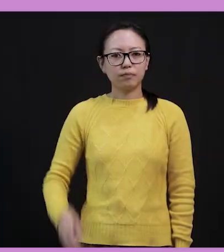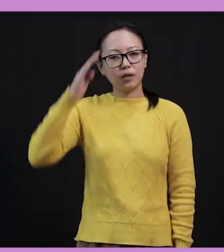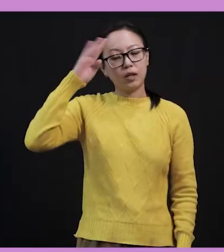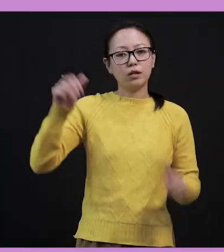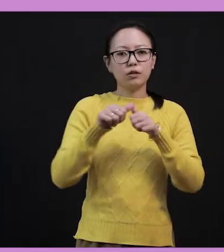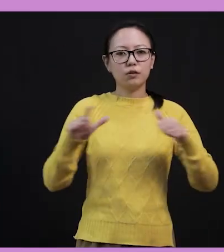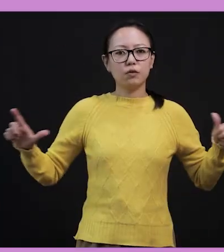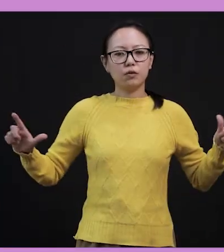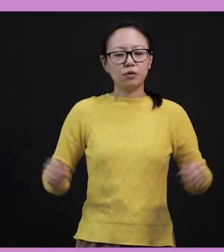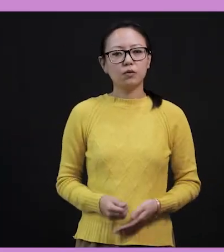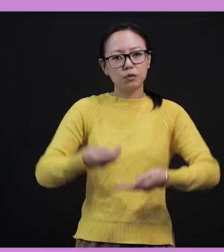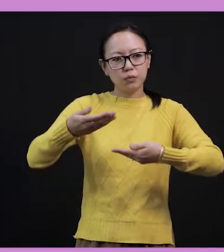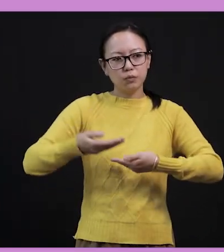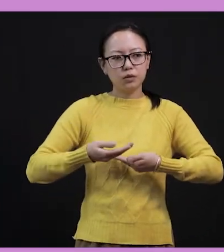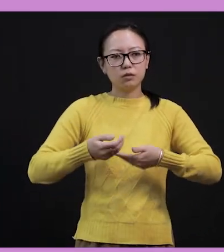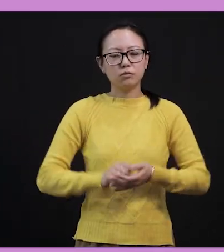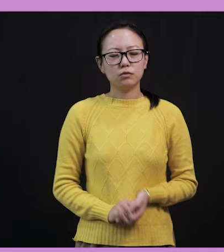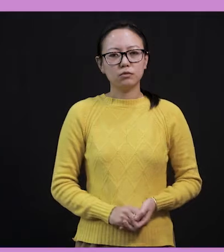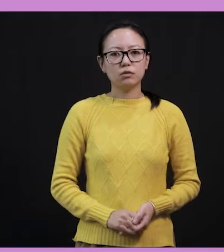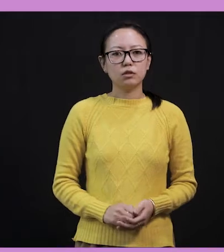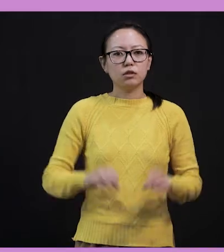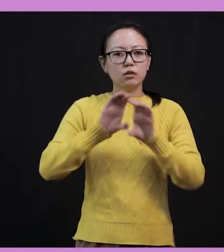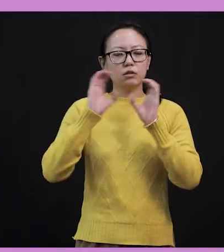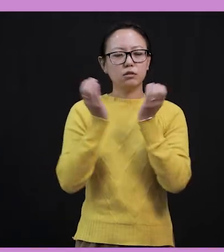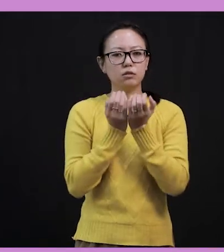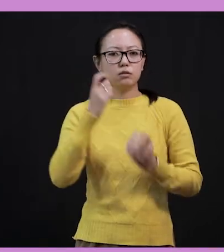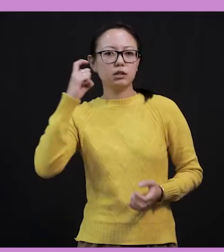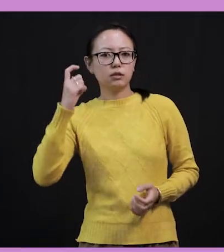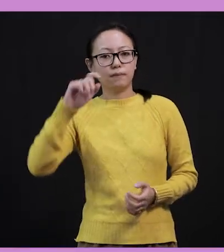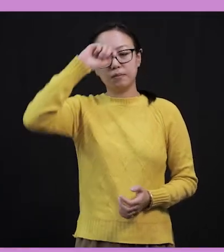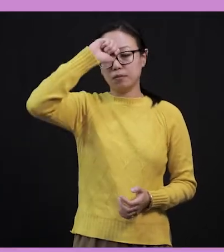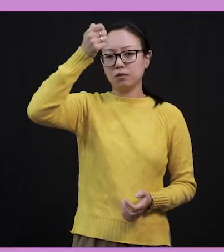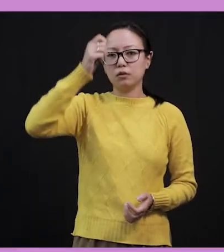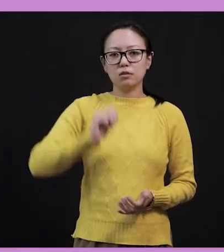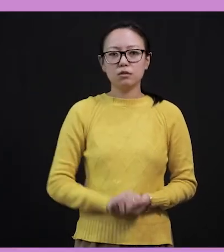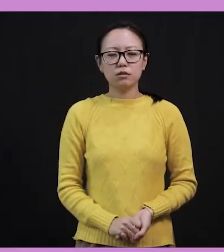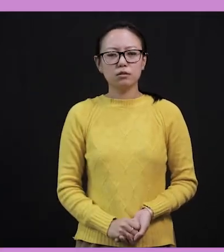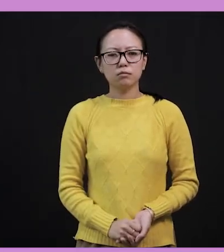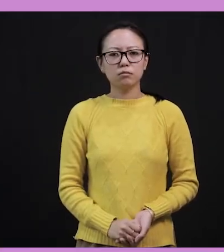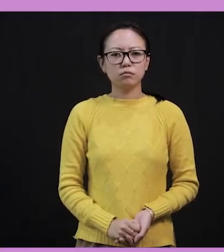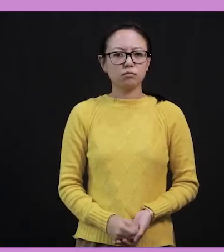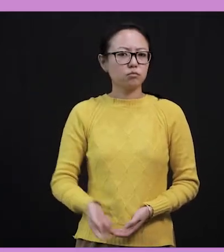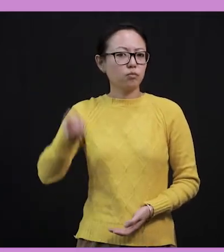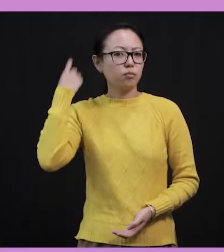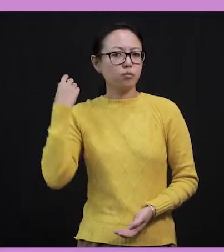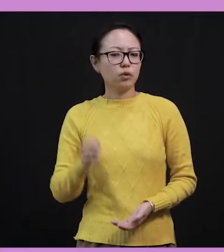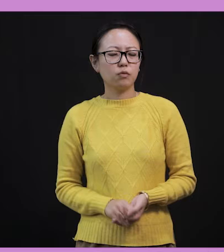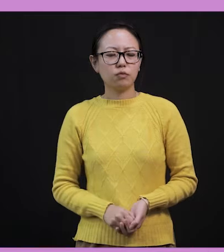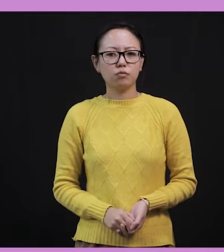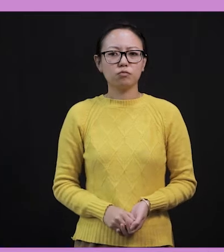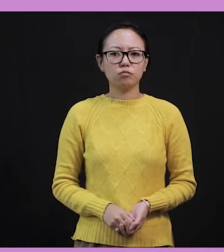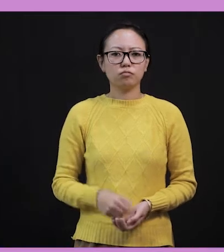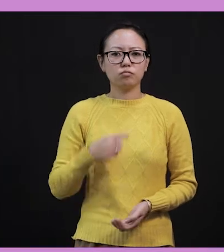Hi everyone and welcome to class 7 English. So in my earlier lesson I did